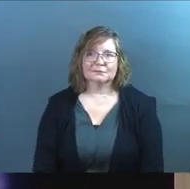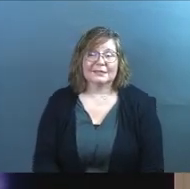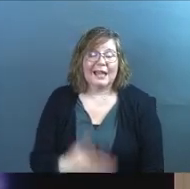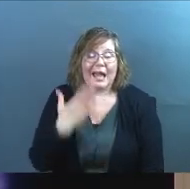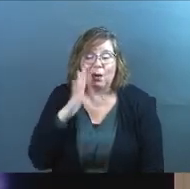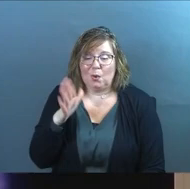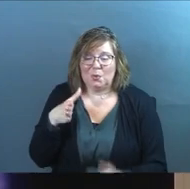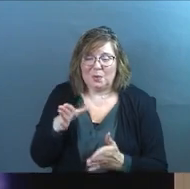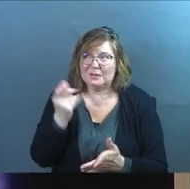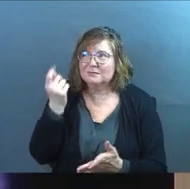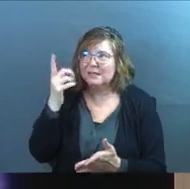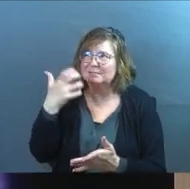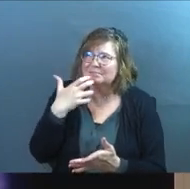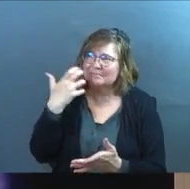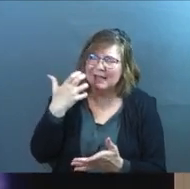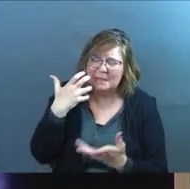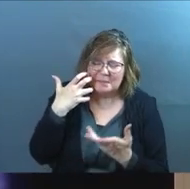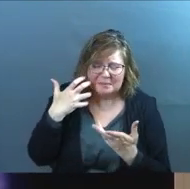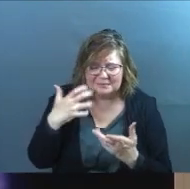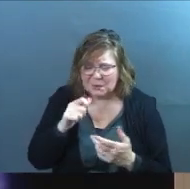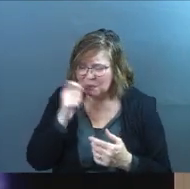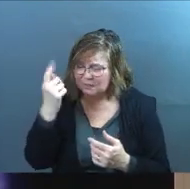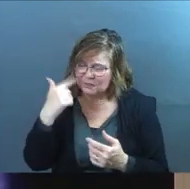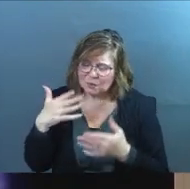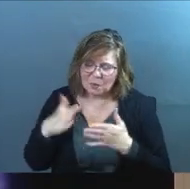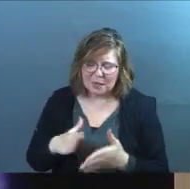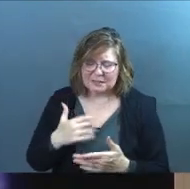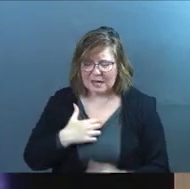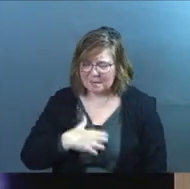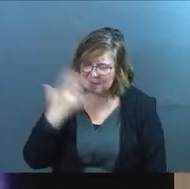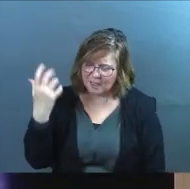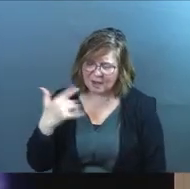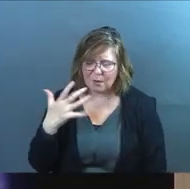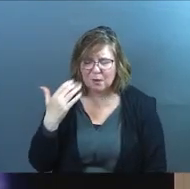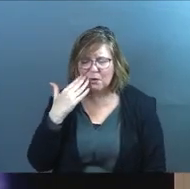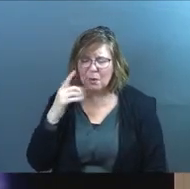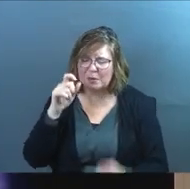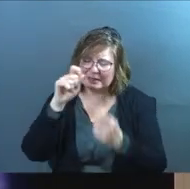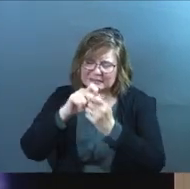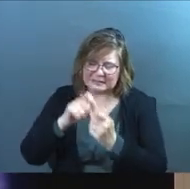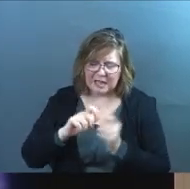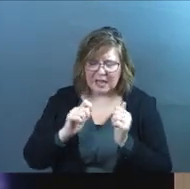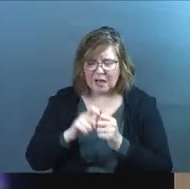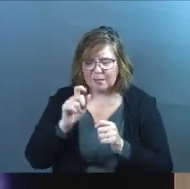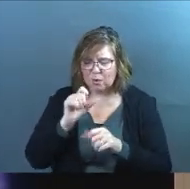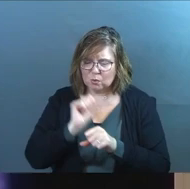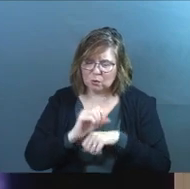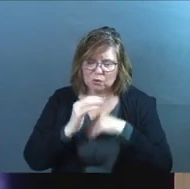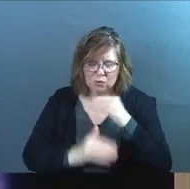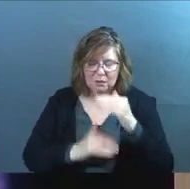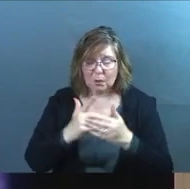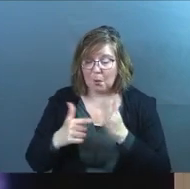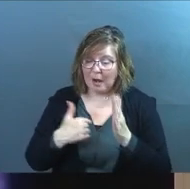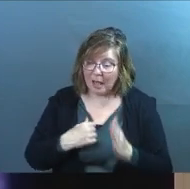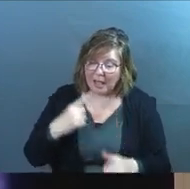I don't know your ways, God, and I'm mad about it. I just want to know the details and how this is supposed to work, because here's what I think, God, and